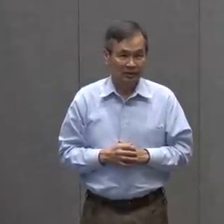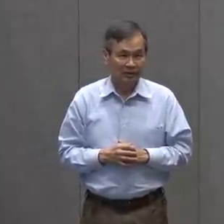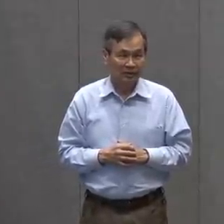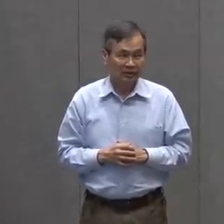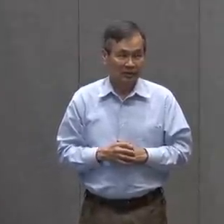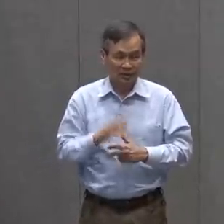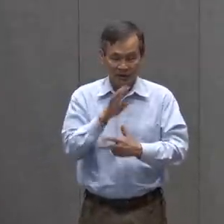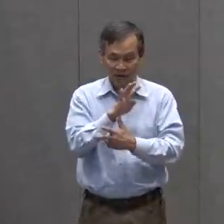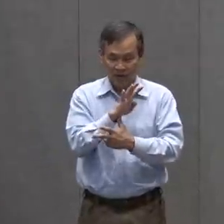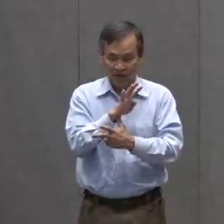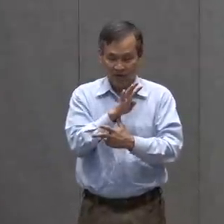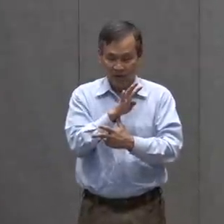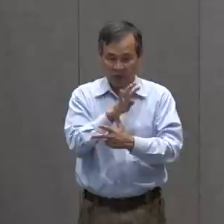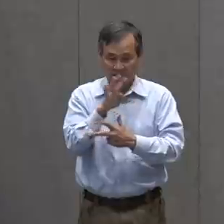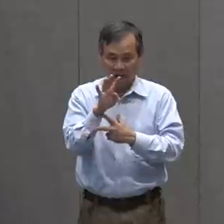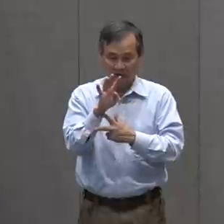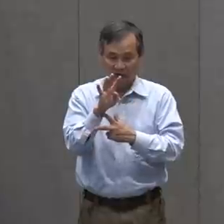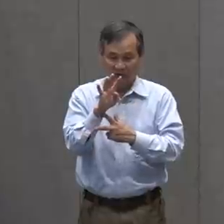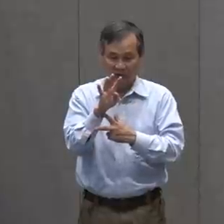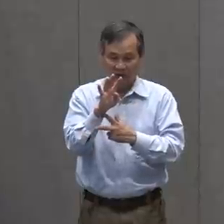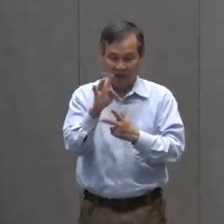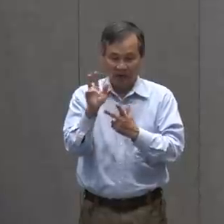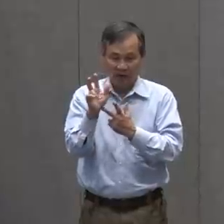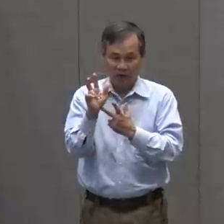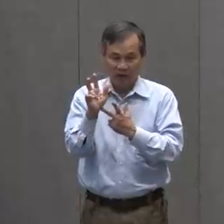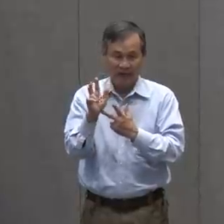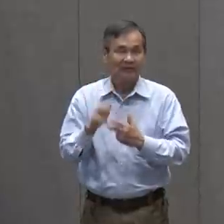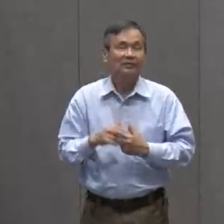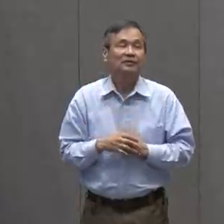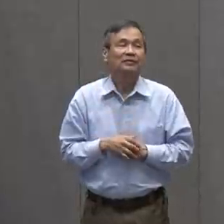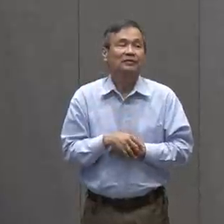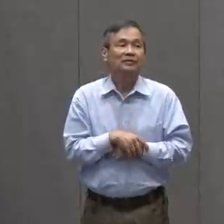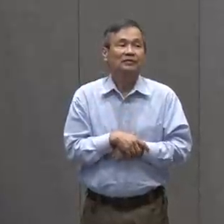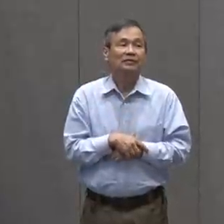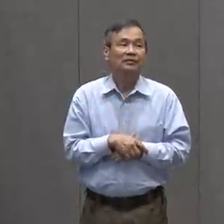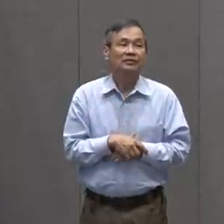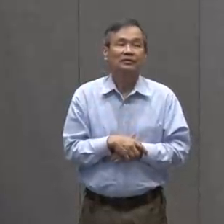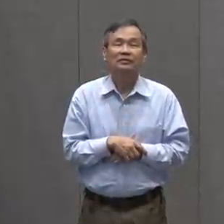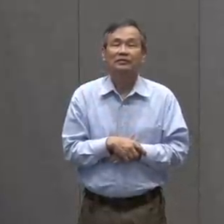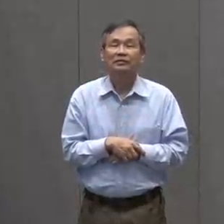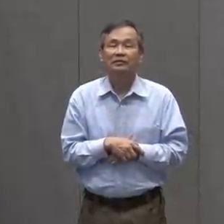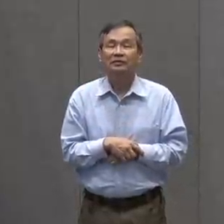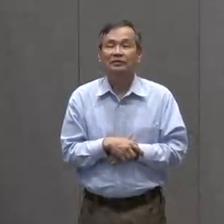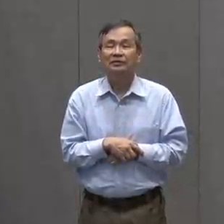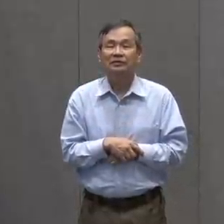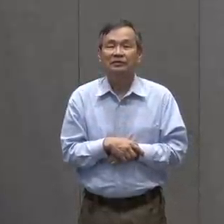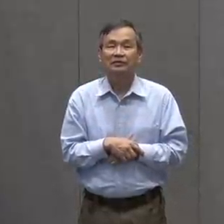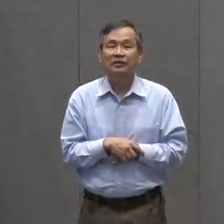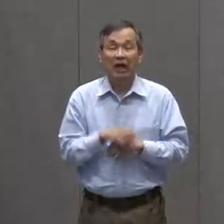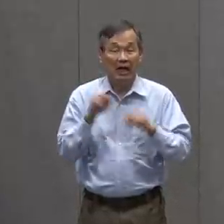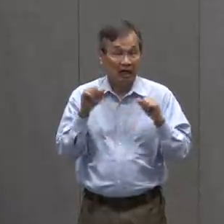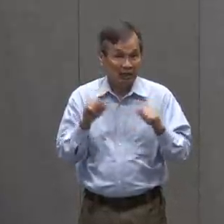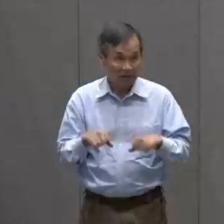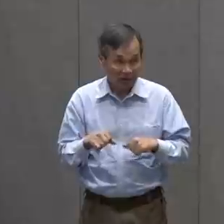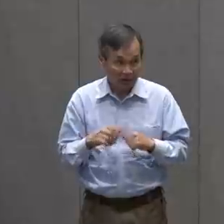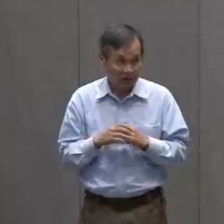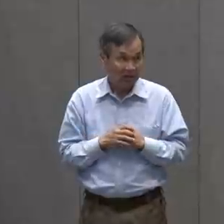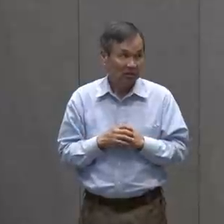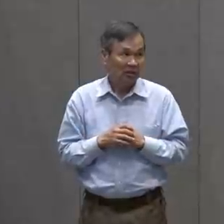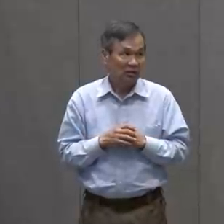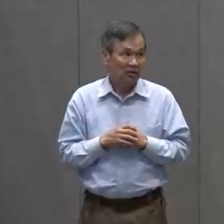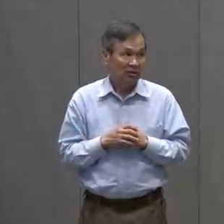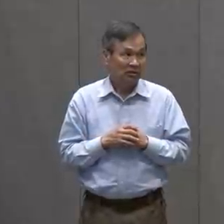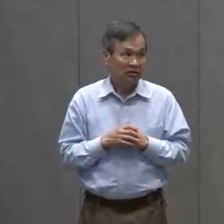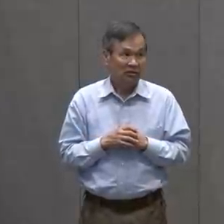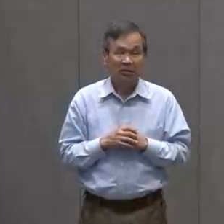I have a 4, a 4, and a 3. So I could maybe possibly